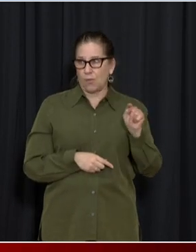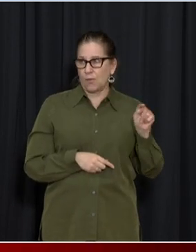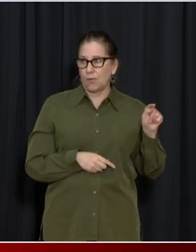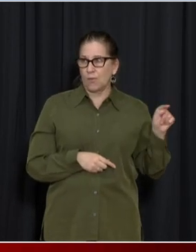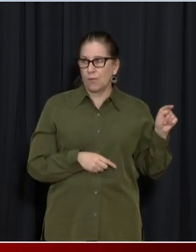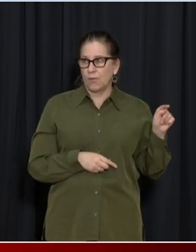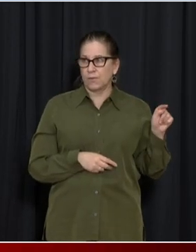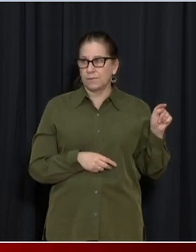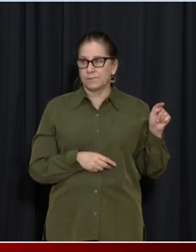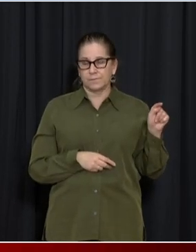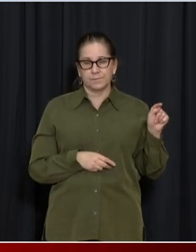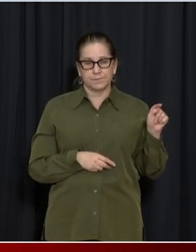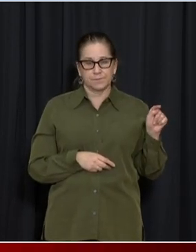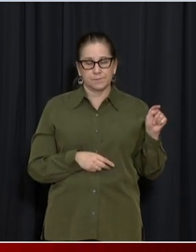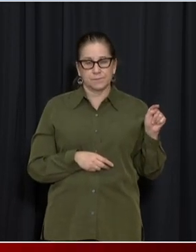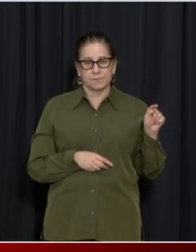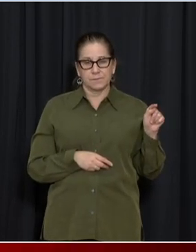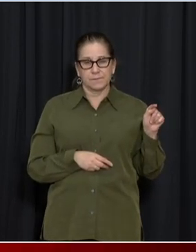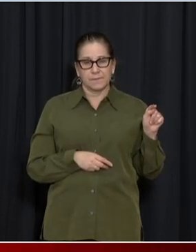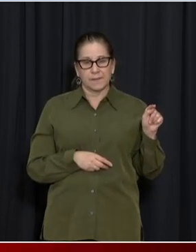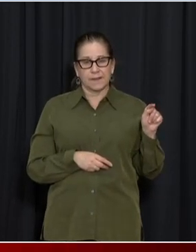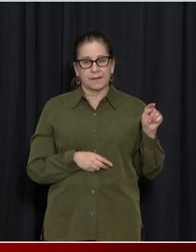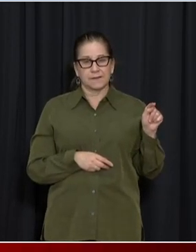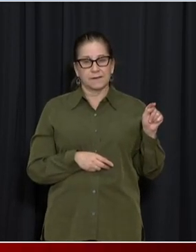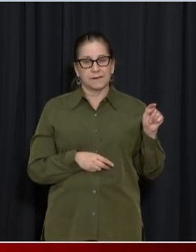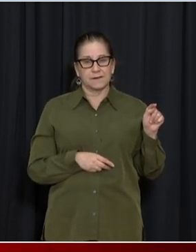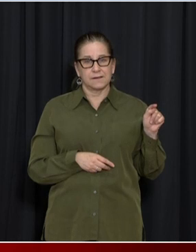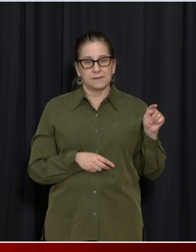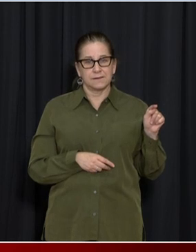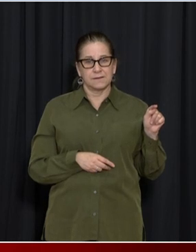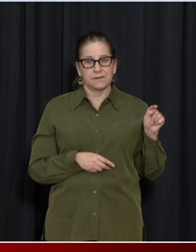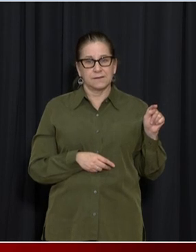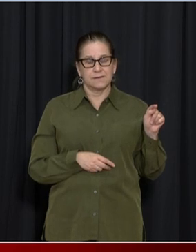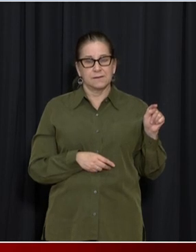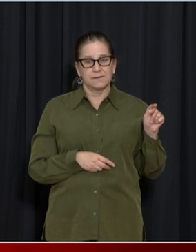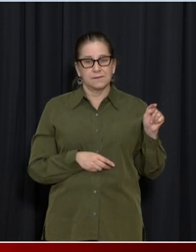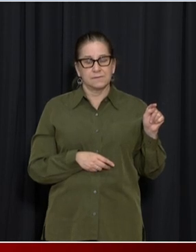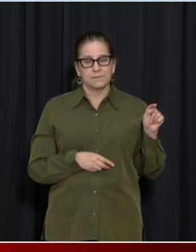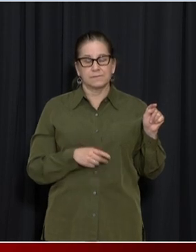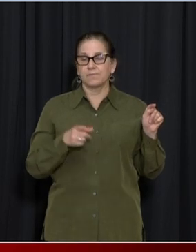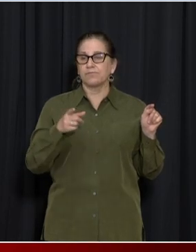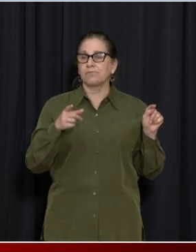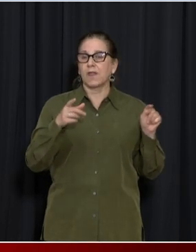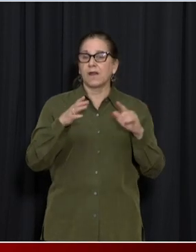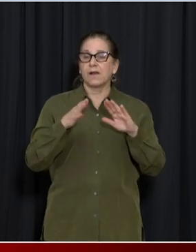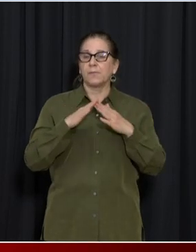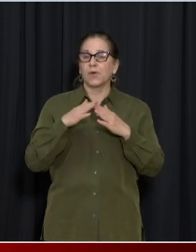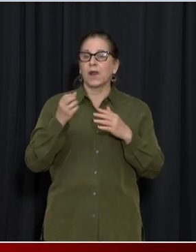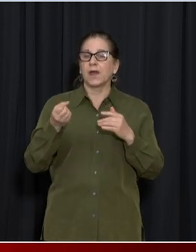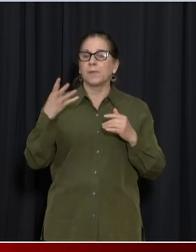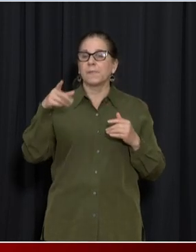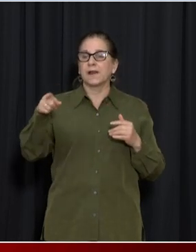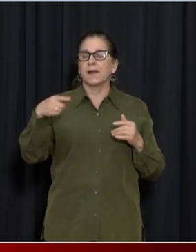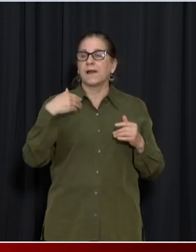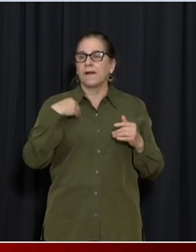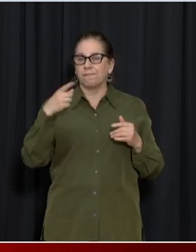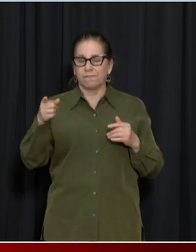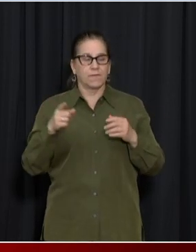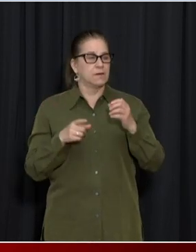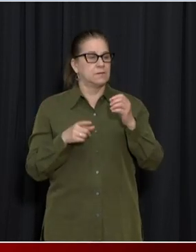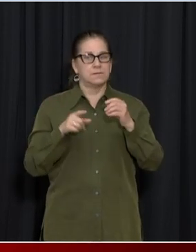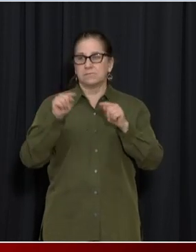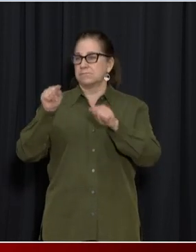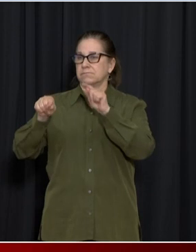occurring broadly in the community, or the number of cases that are occurring in congregate settings. Now, we